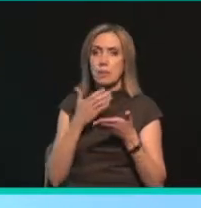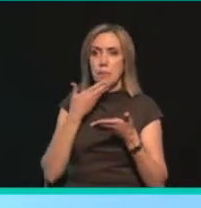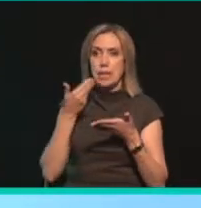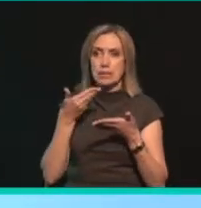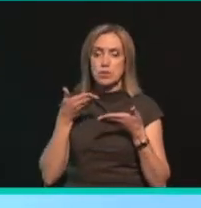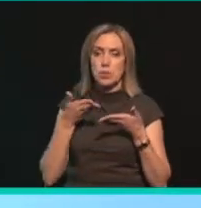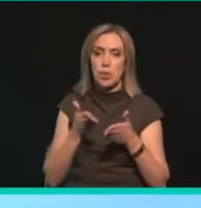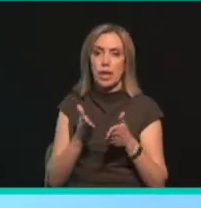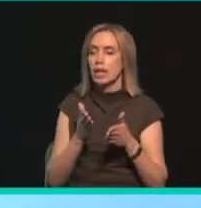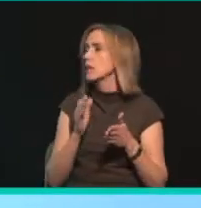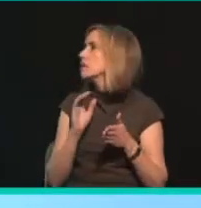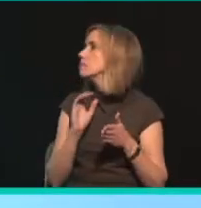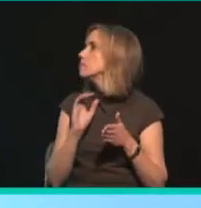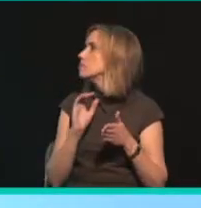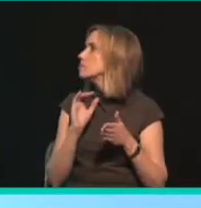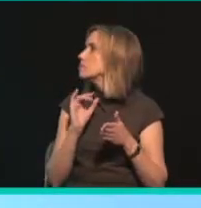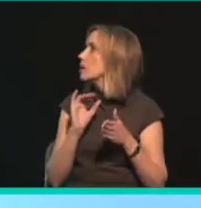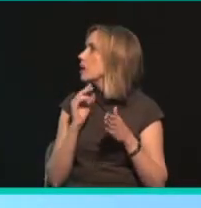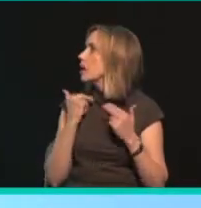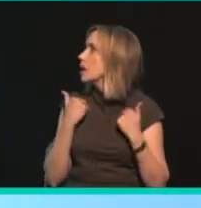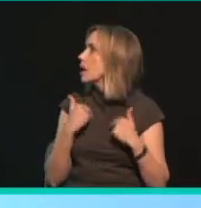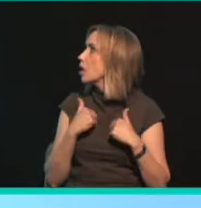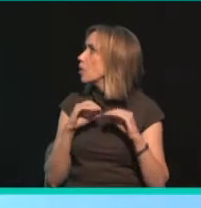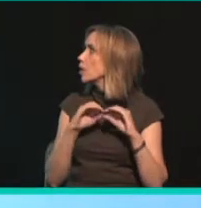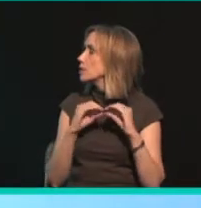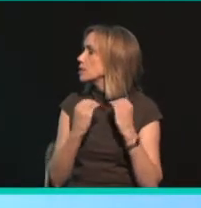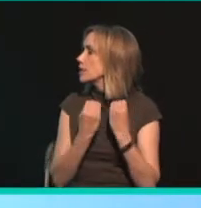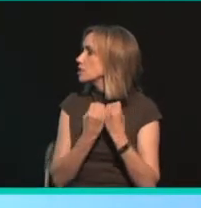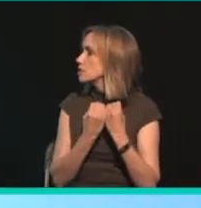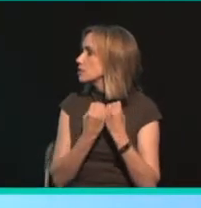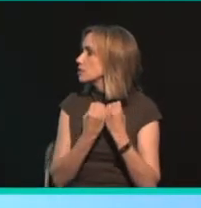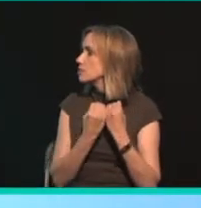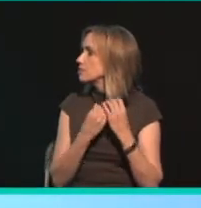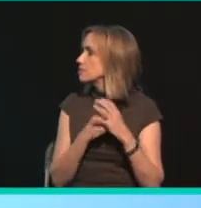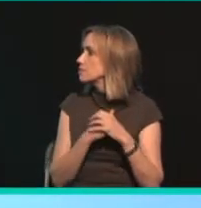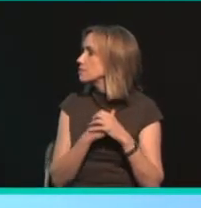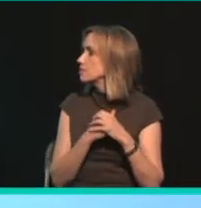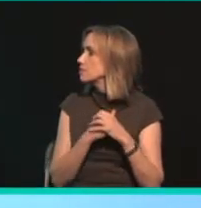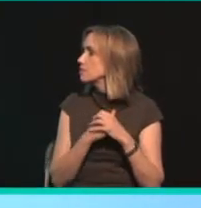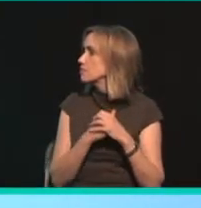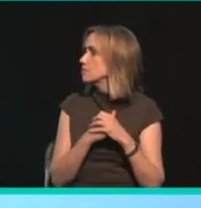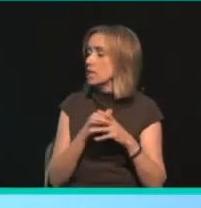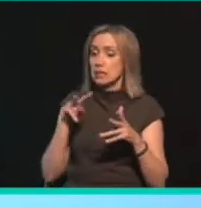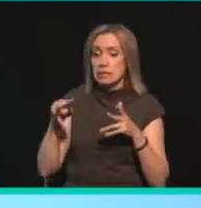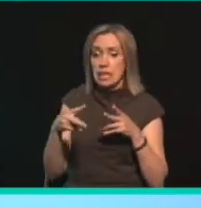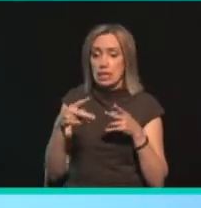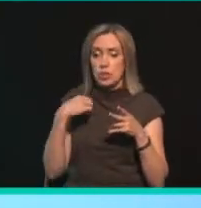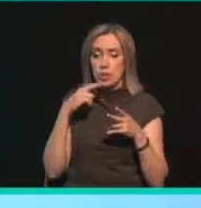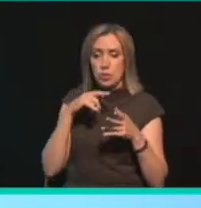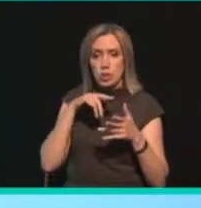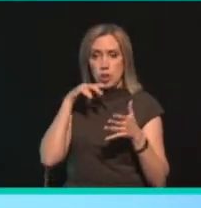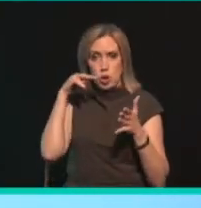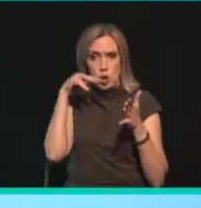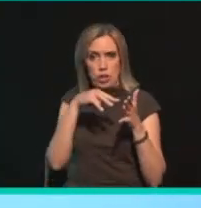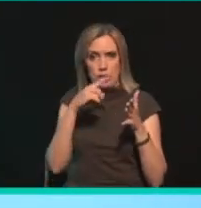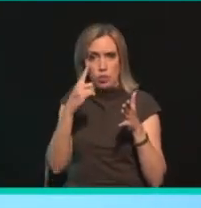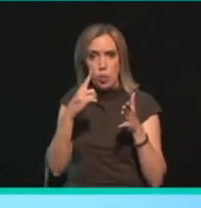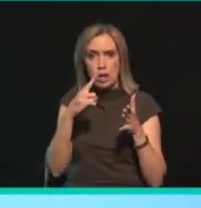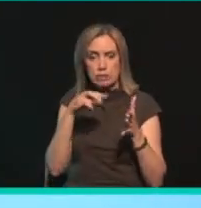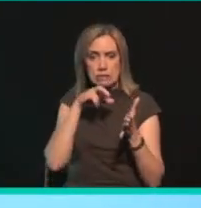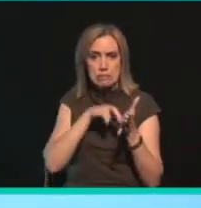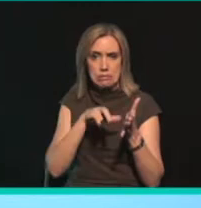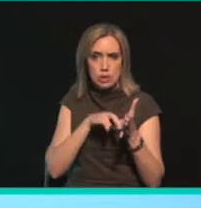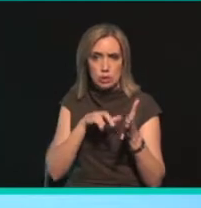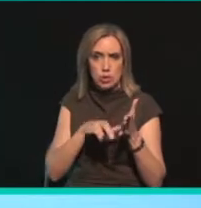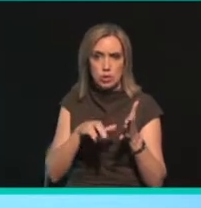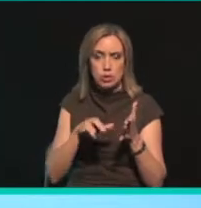how organizations use data. Secondly, looking at a case study that we have in the South Pacific Division